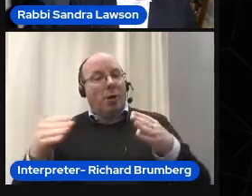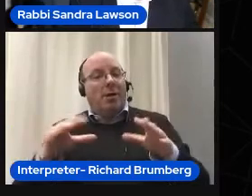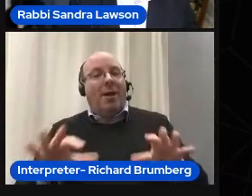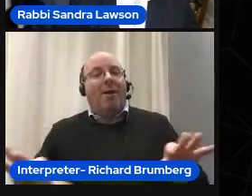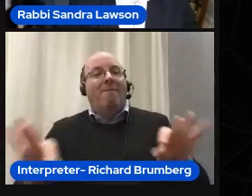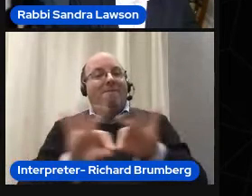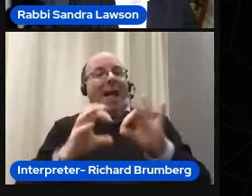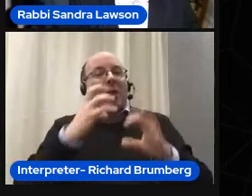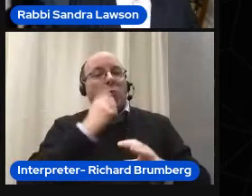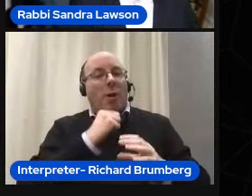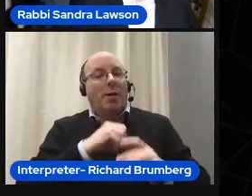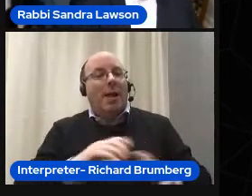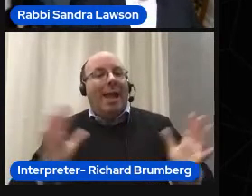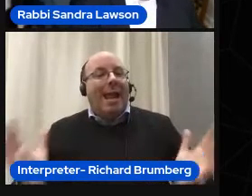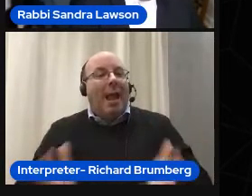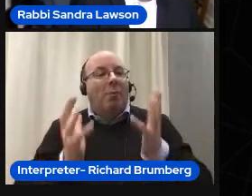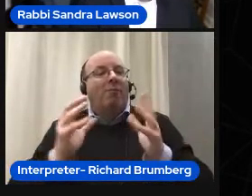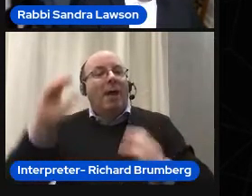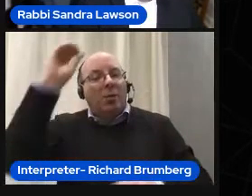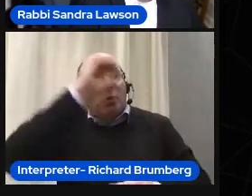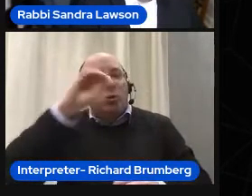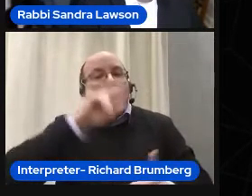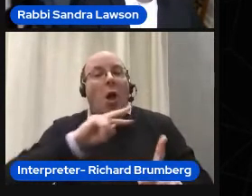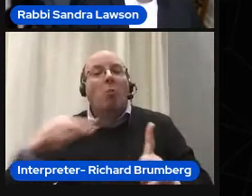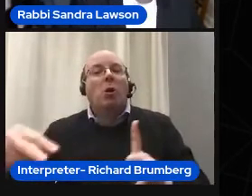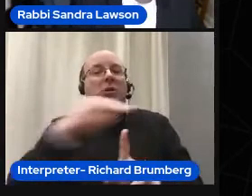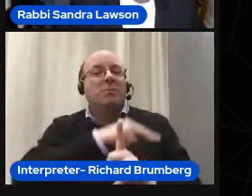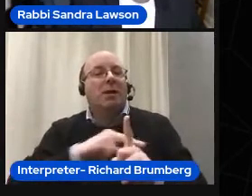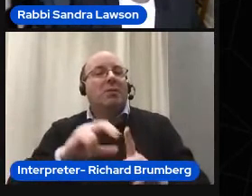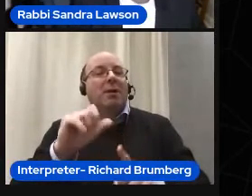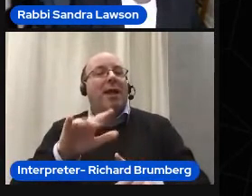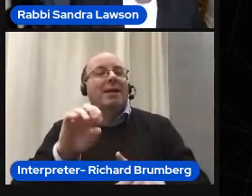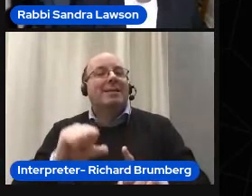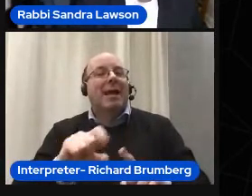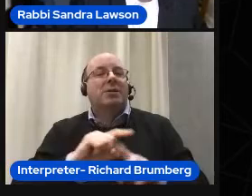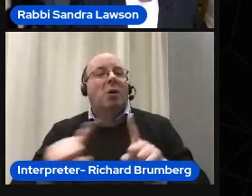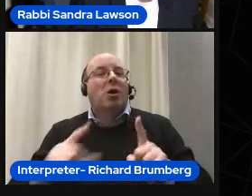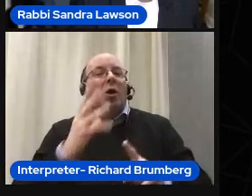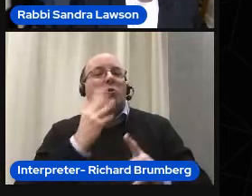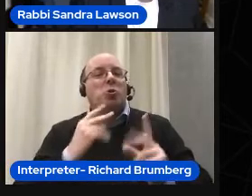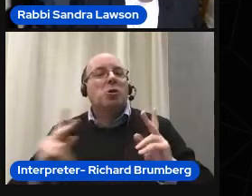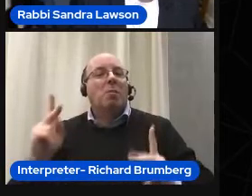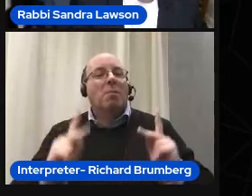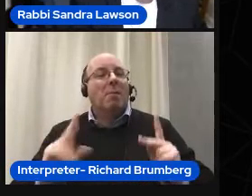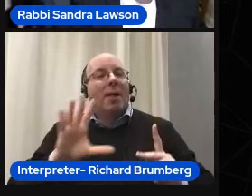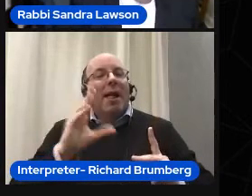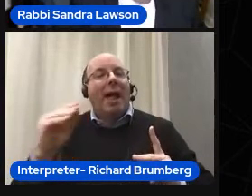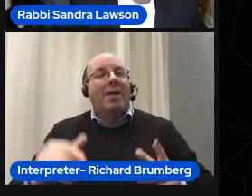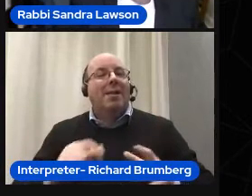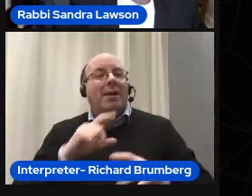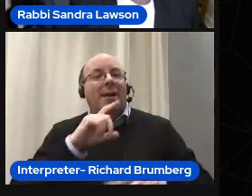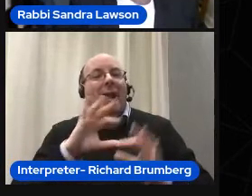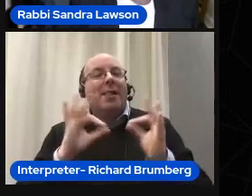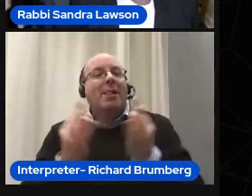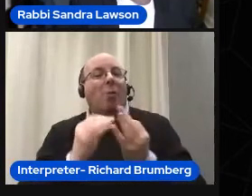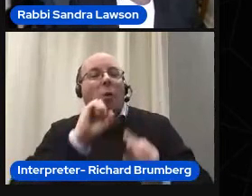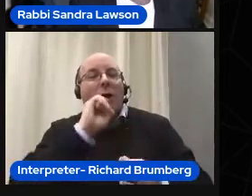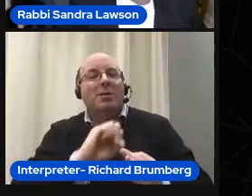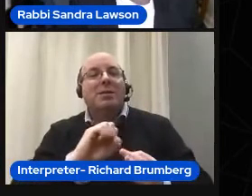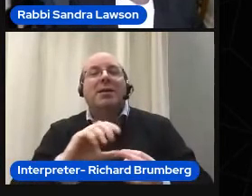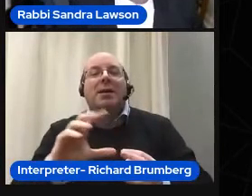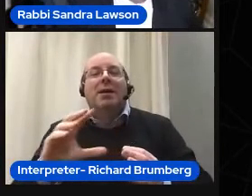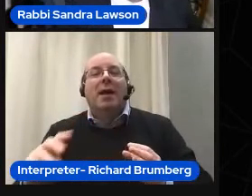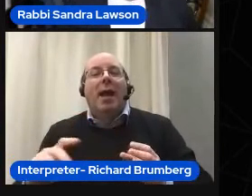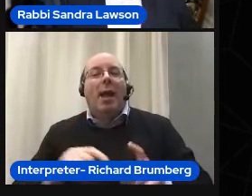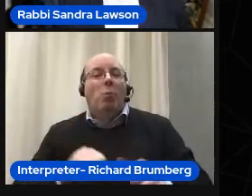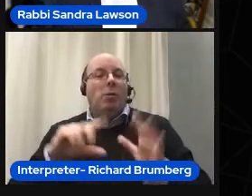and amplifying the voices, perspectives, and styles of all Jews and their loved ones, with an emphasis on